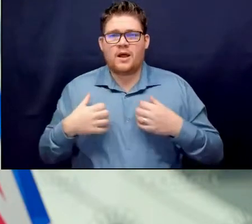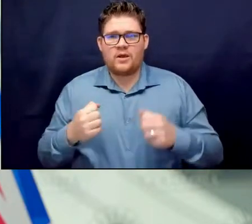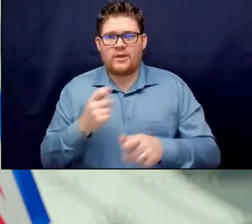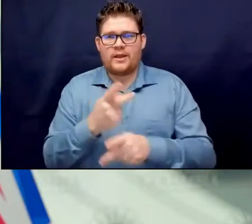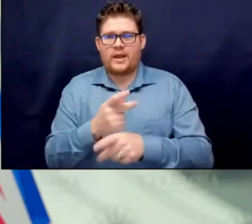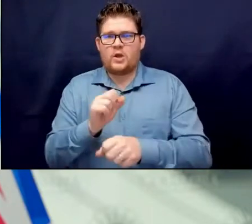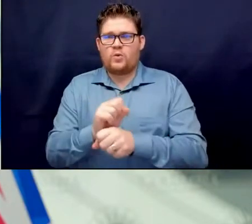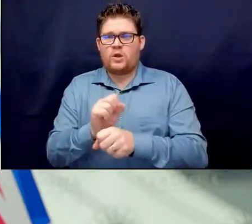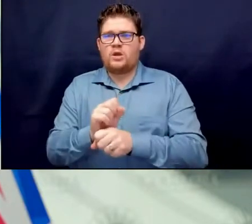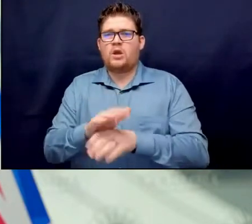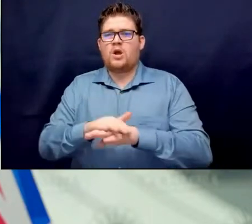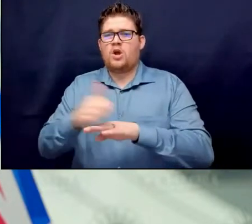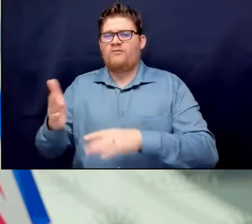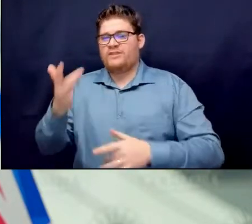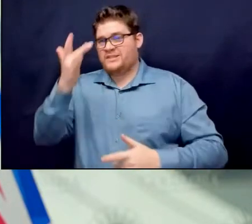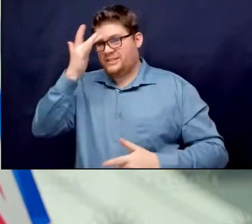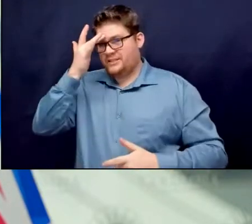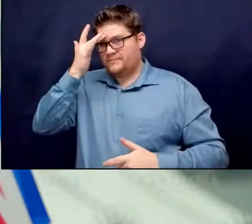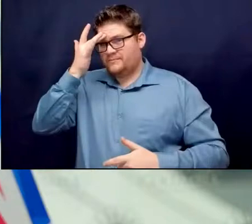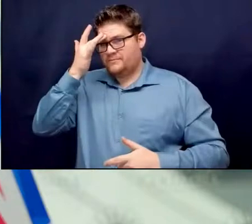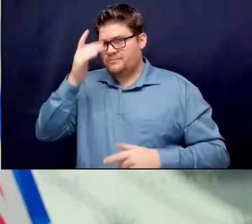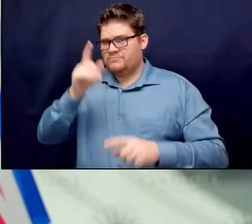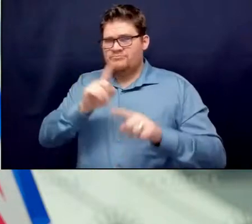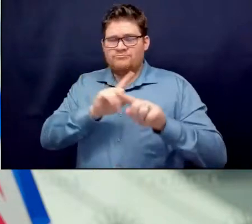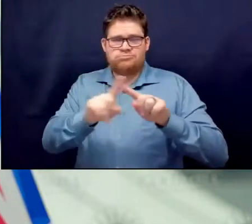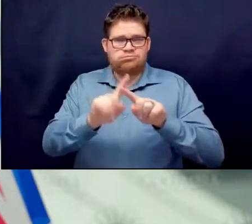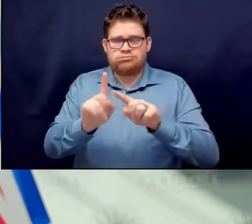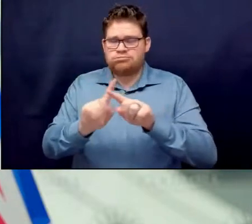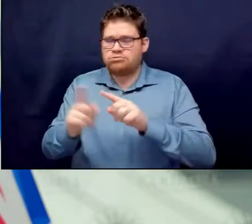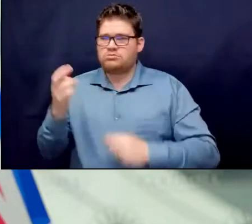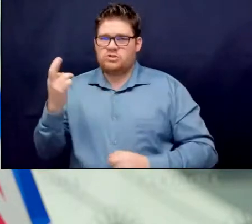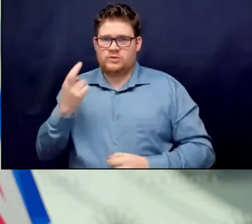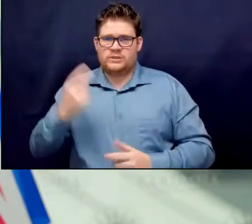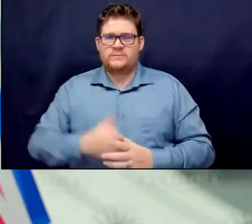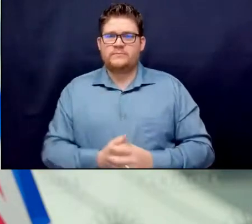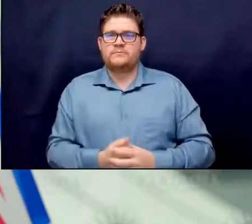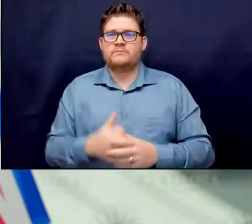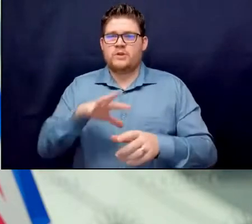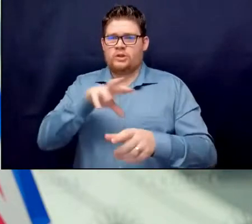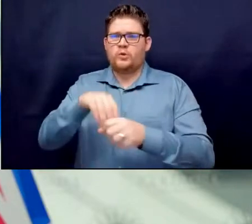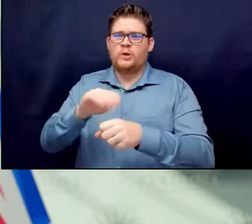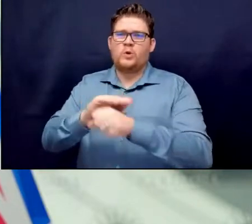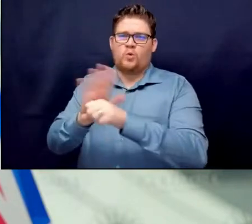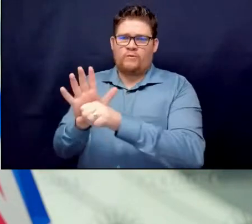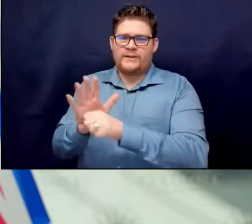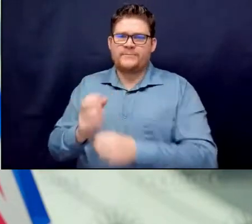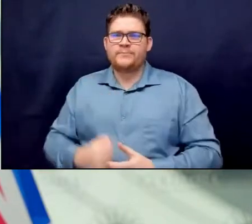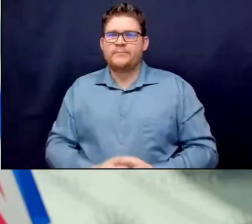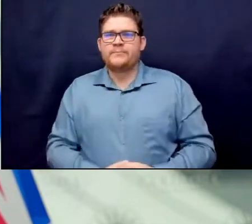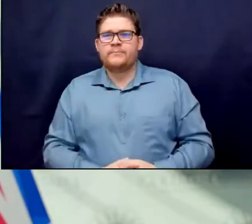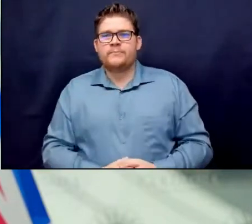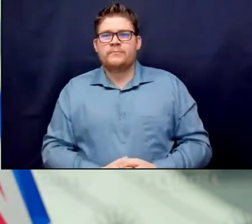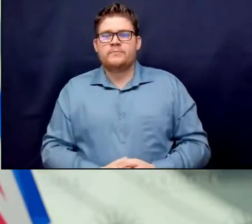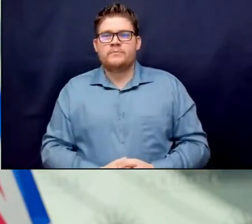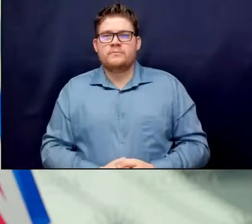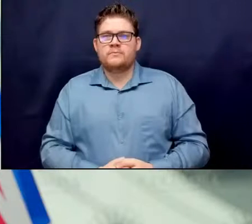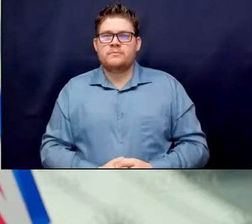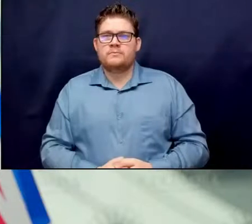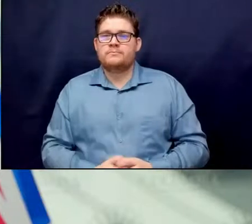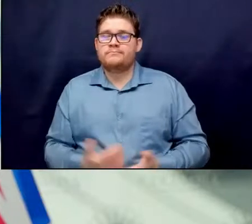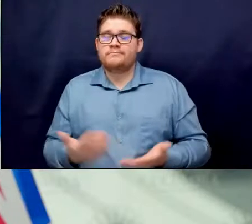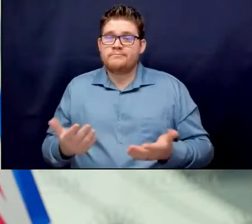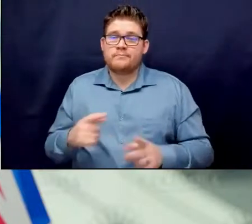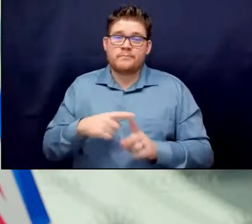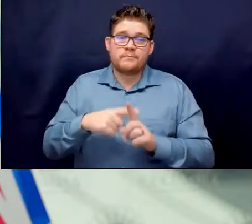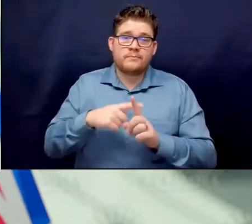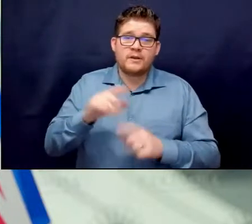21,517 total healthcare workers were off sick due to illness of all kinds, including COVID-19. And as Dr. Henry says, there are a